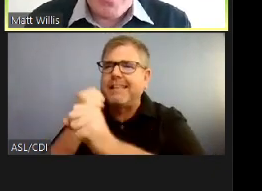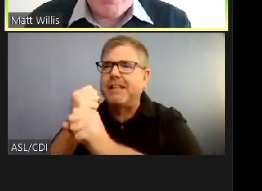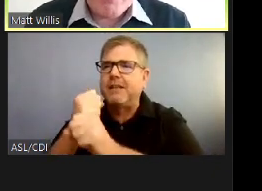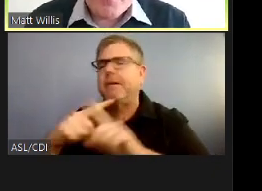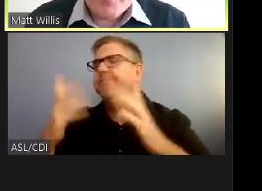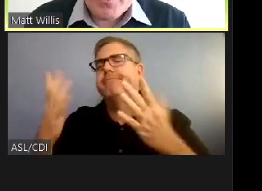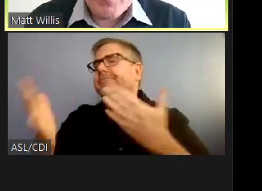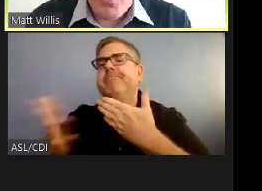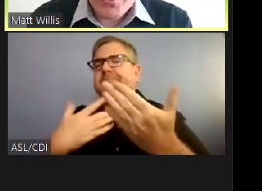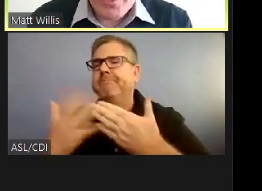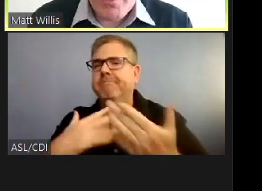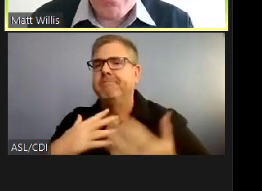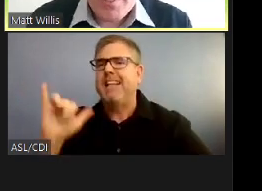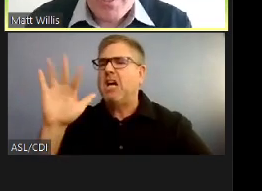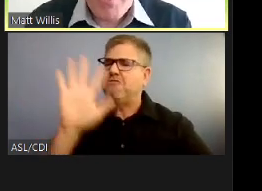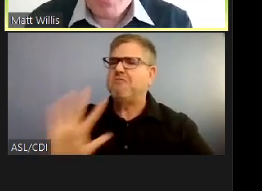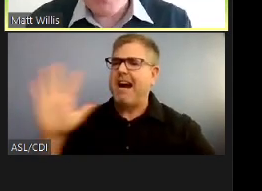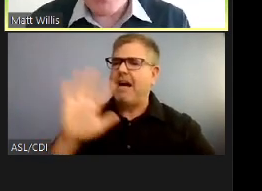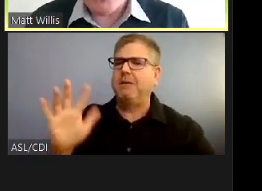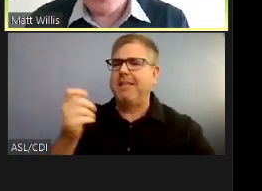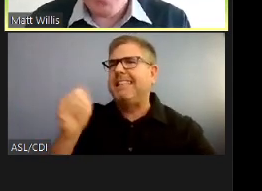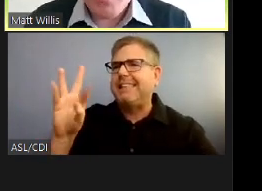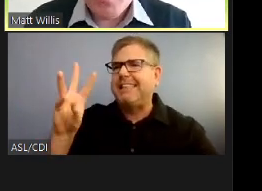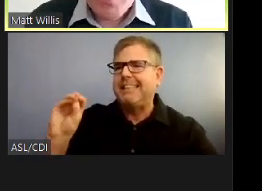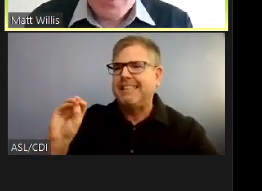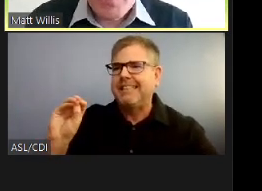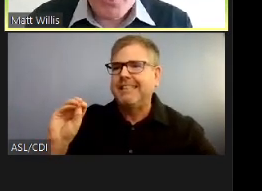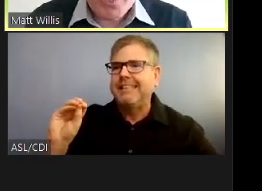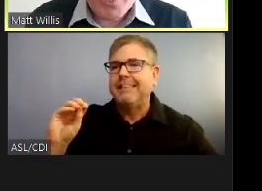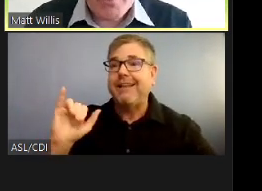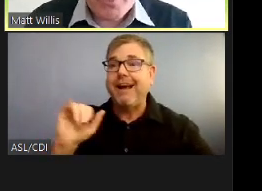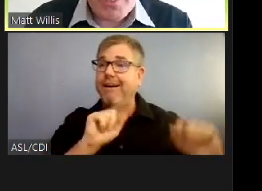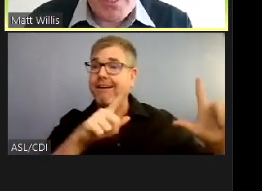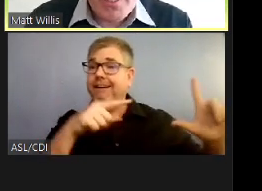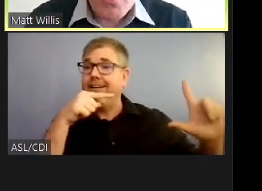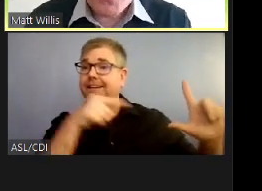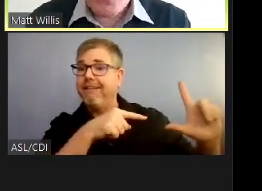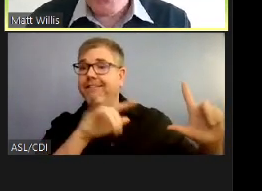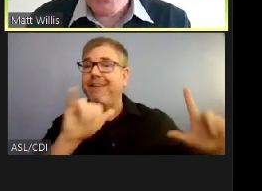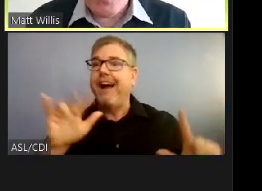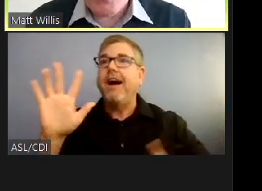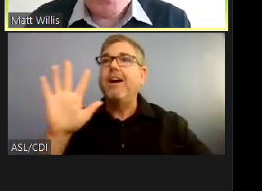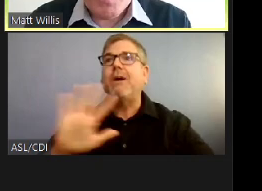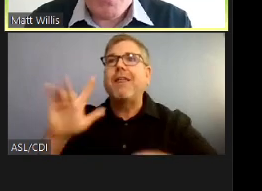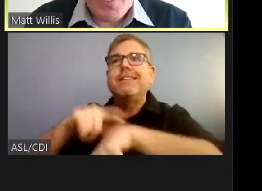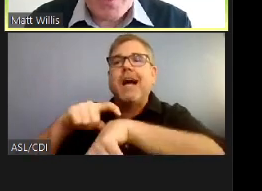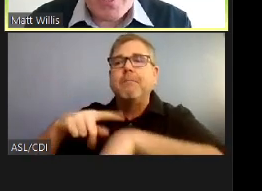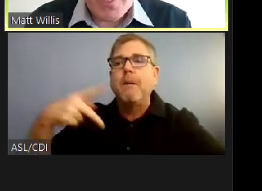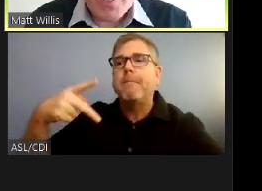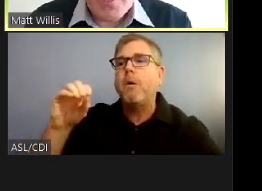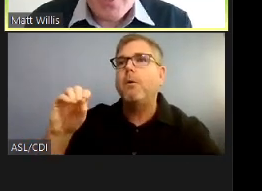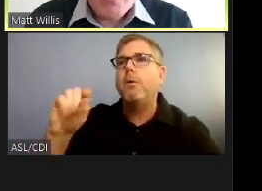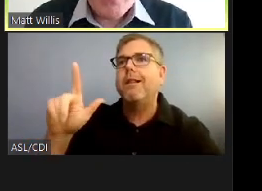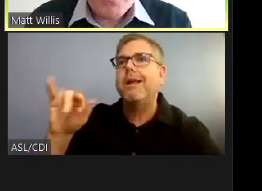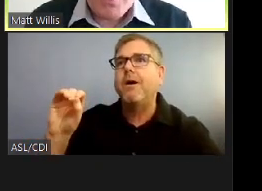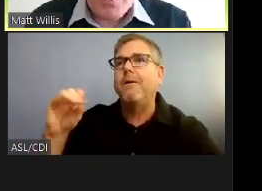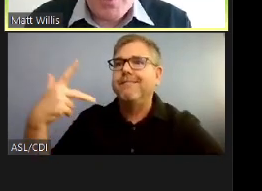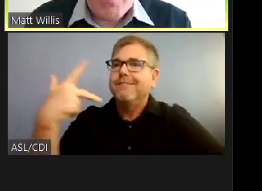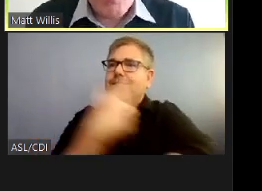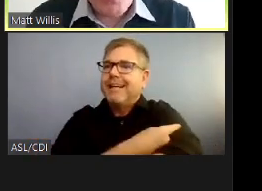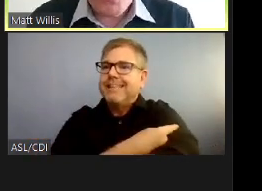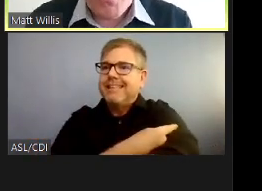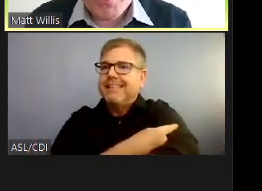the polio vaccination day in Marin County. Over 200,000 people vaccinated